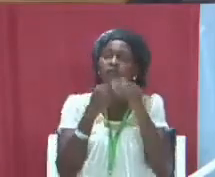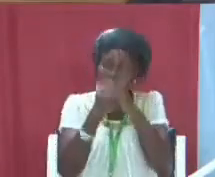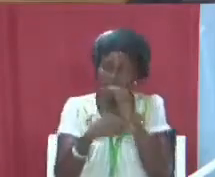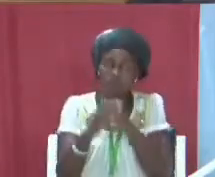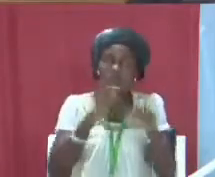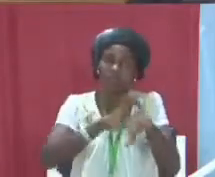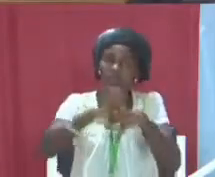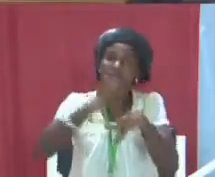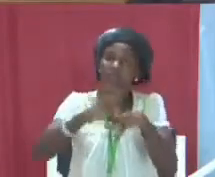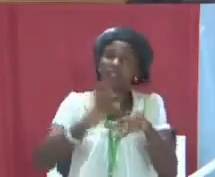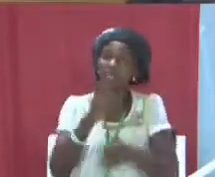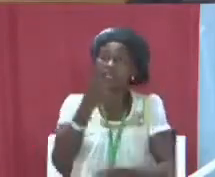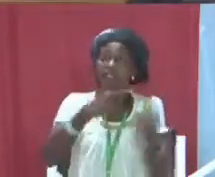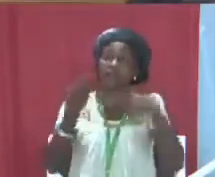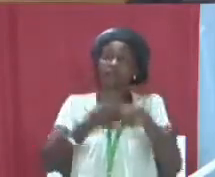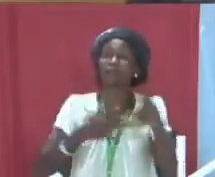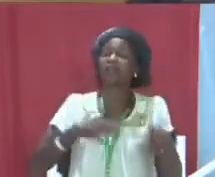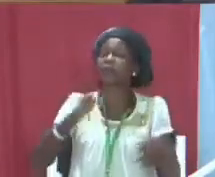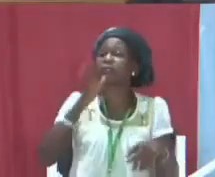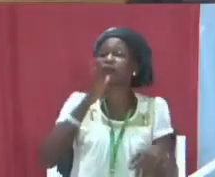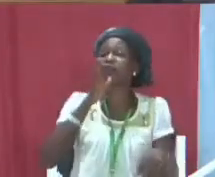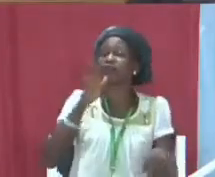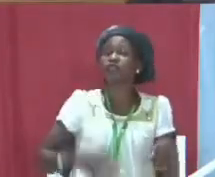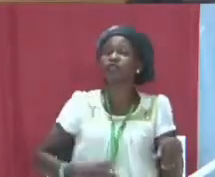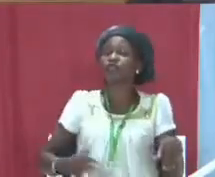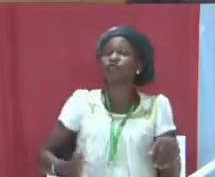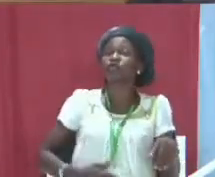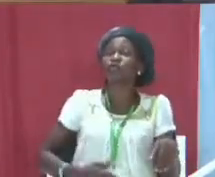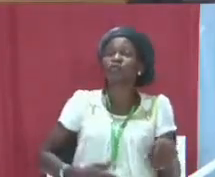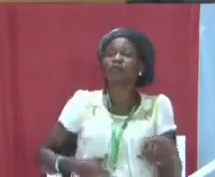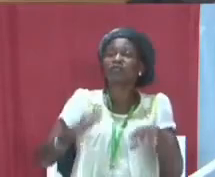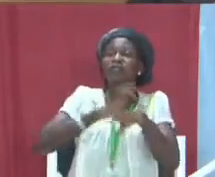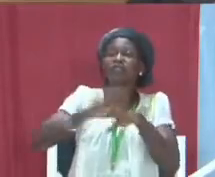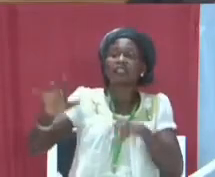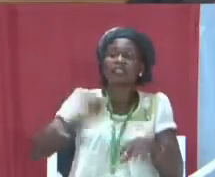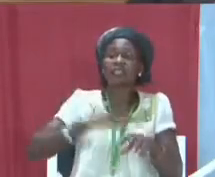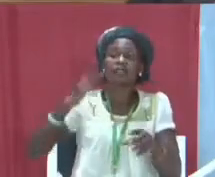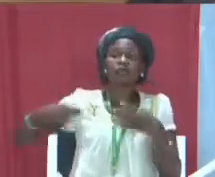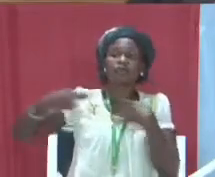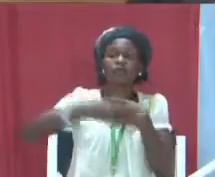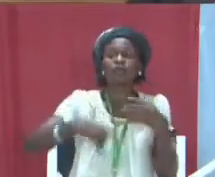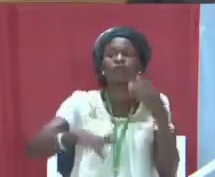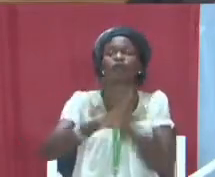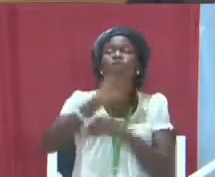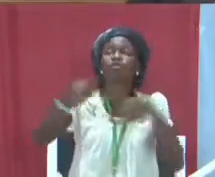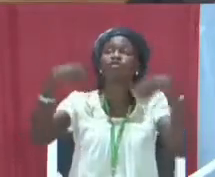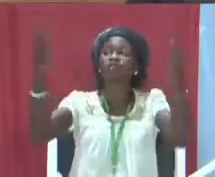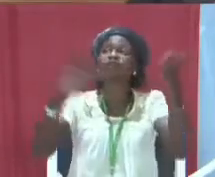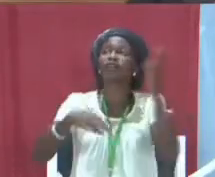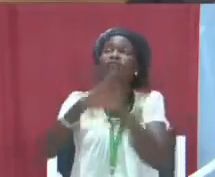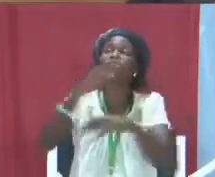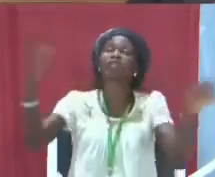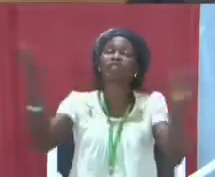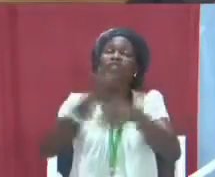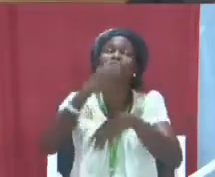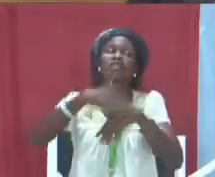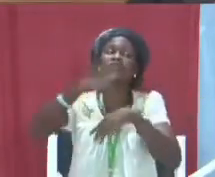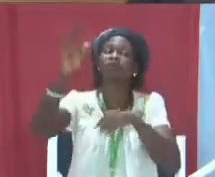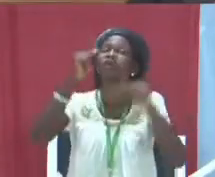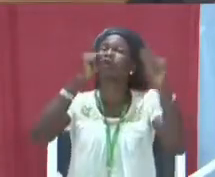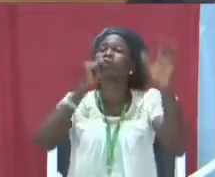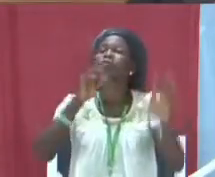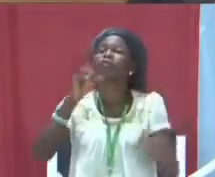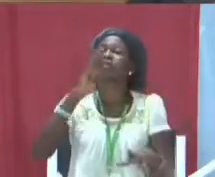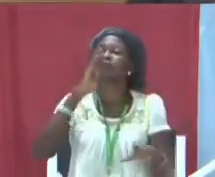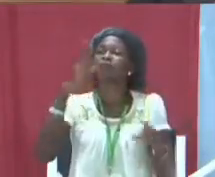mother's womb, naked I shall return. The Lord gave and the Lord has taken away. Blessed